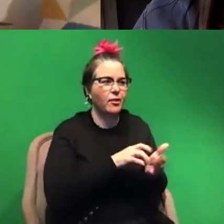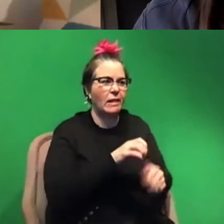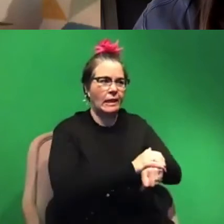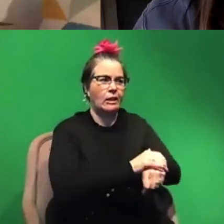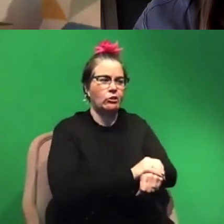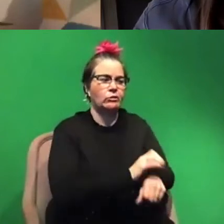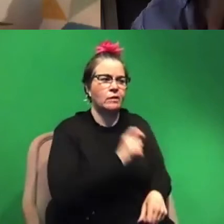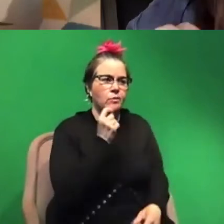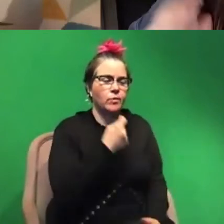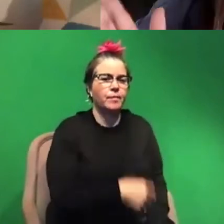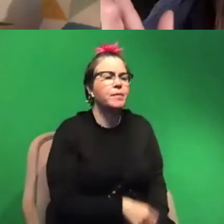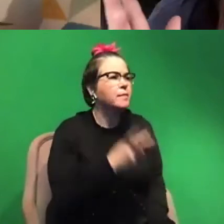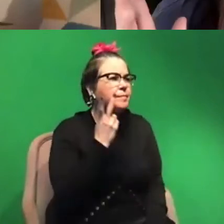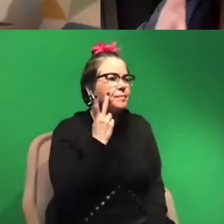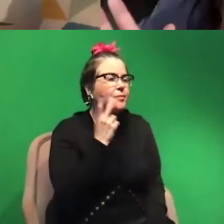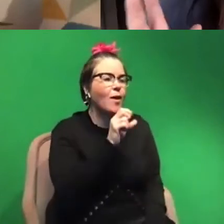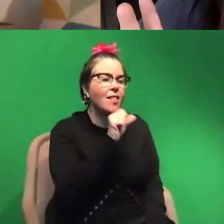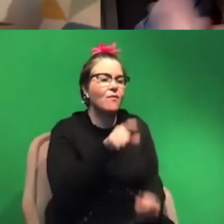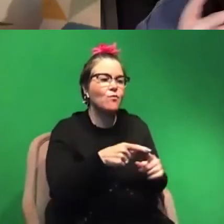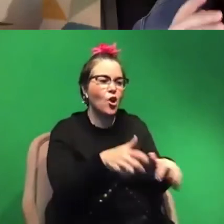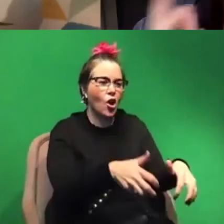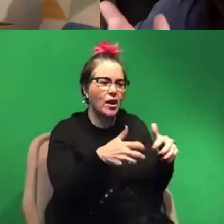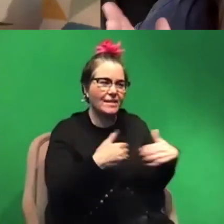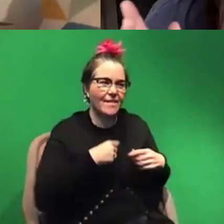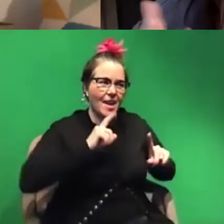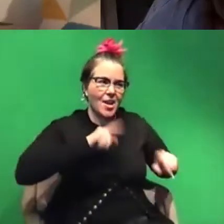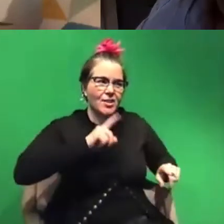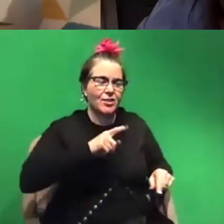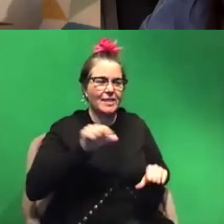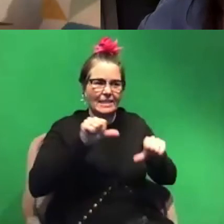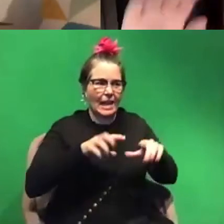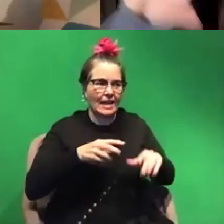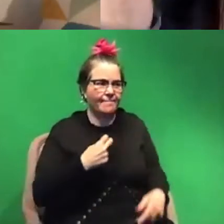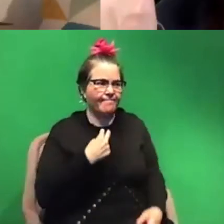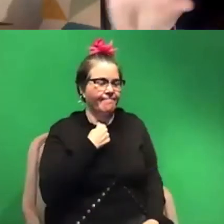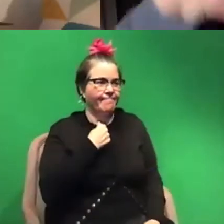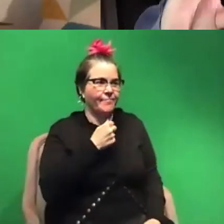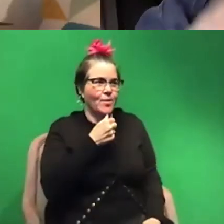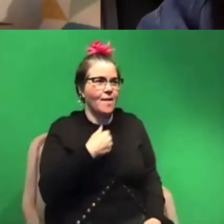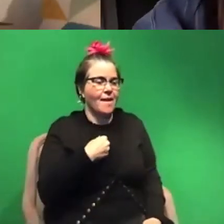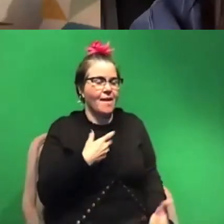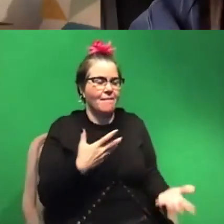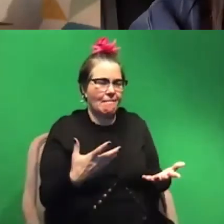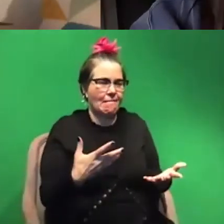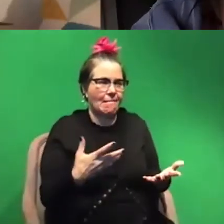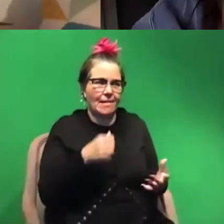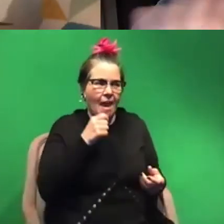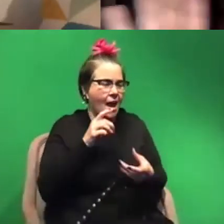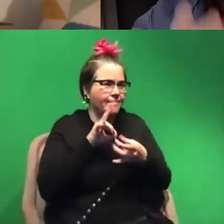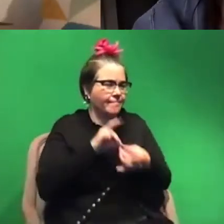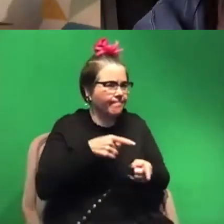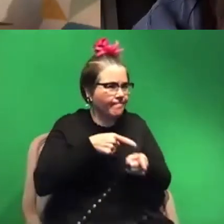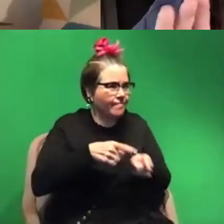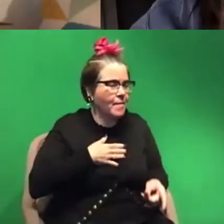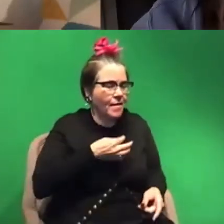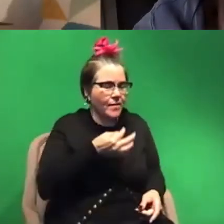see. Yeah, I love when our audience has answers that the scientists sometimes don't when they're like stuff that aren't directly related to their work. That's why I